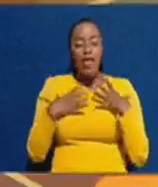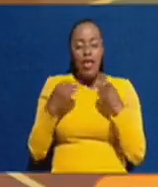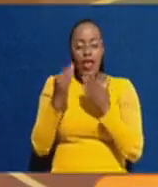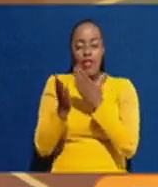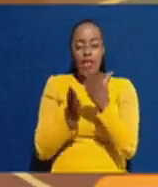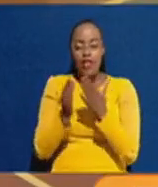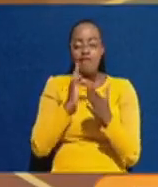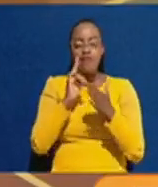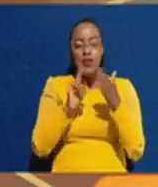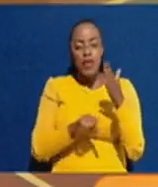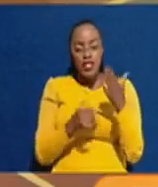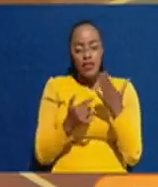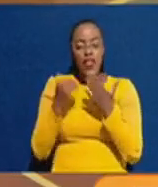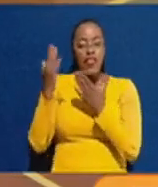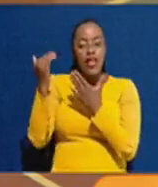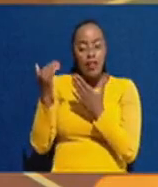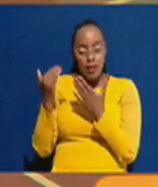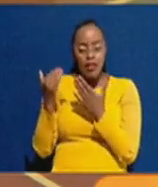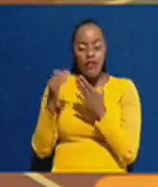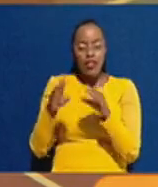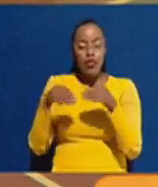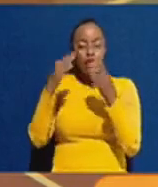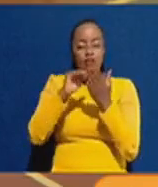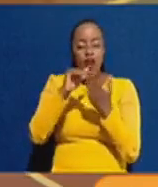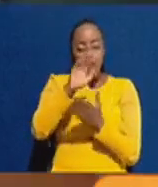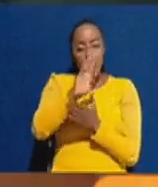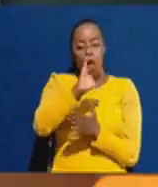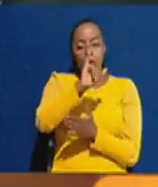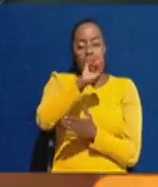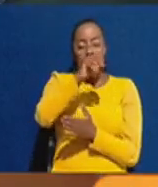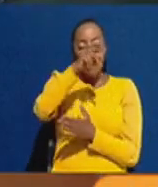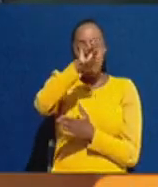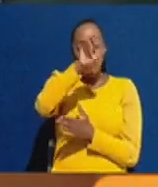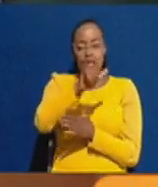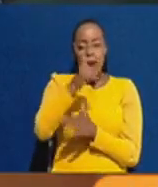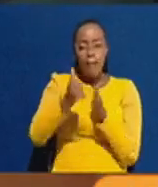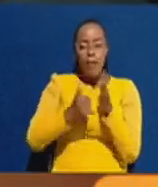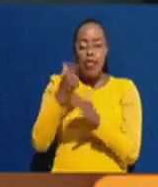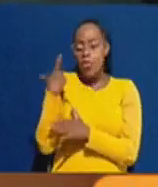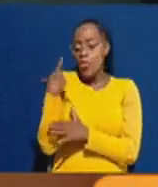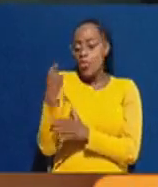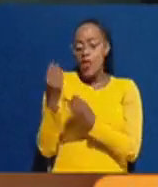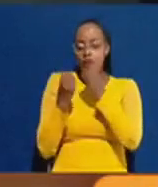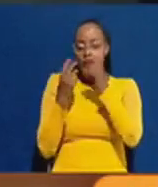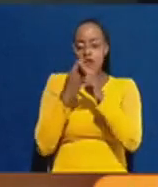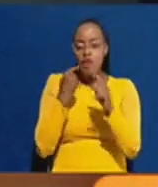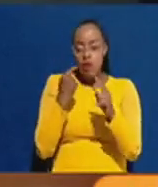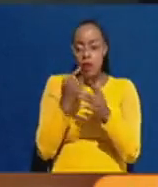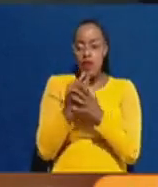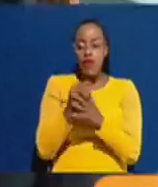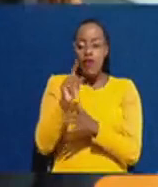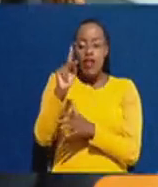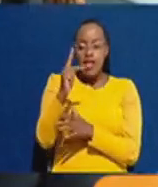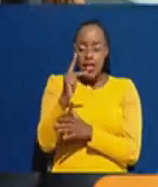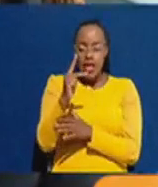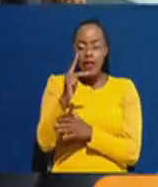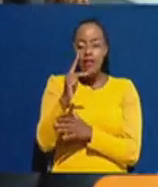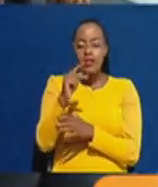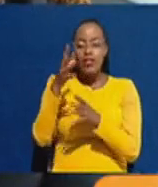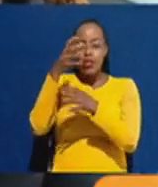that they expect to donate more biopsy machines in Kenya. The latest data by the Kenya Association of Urological